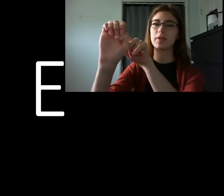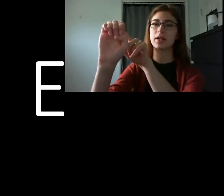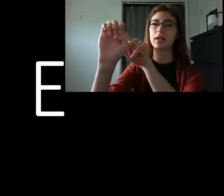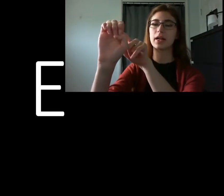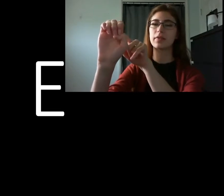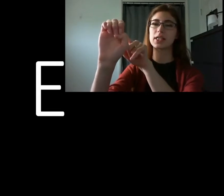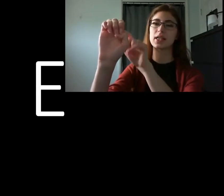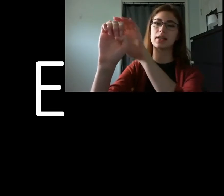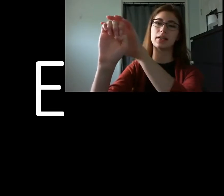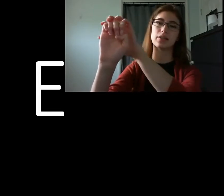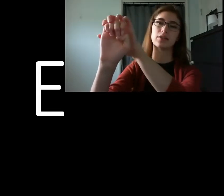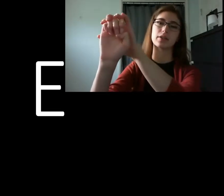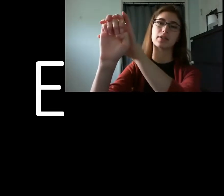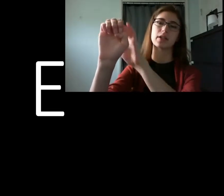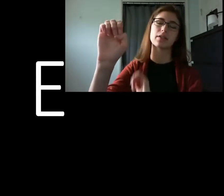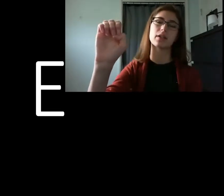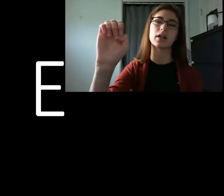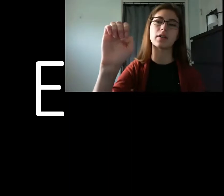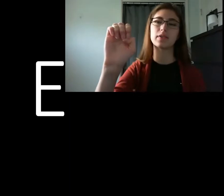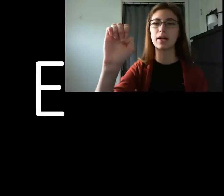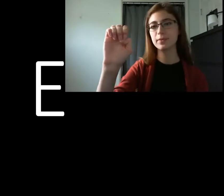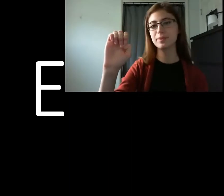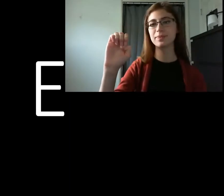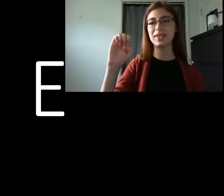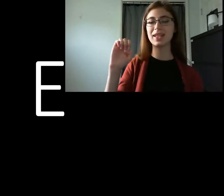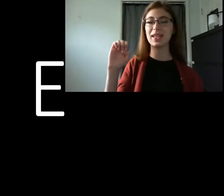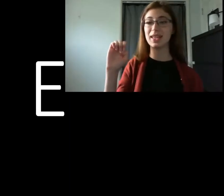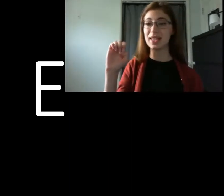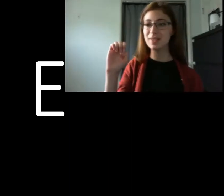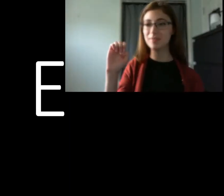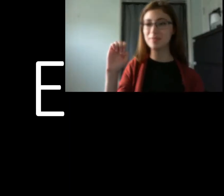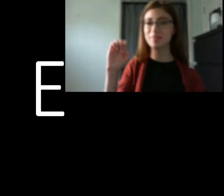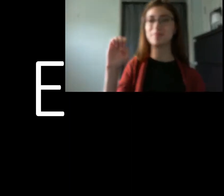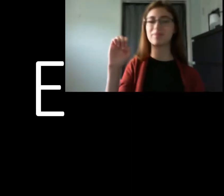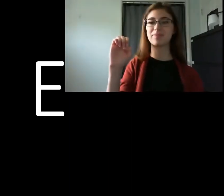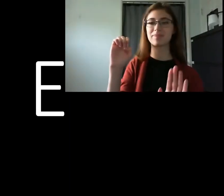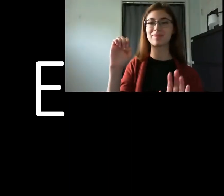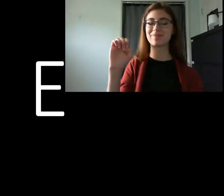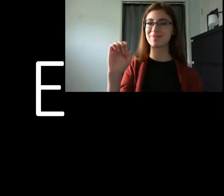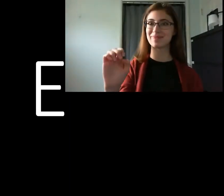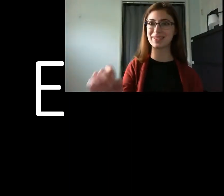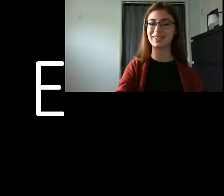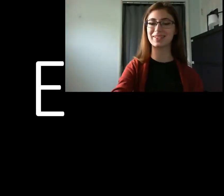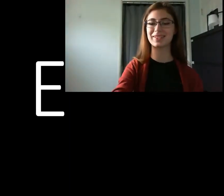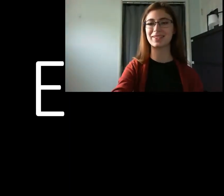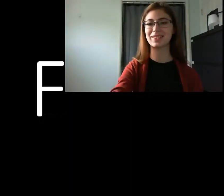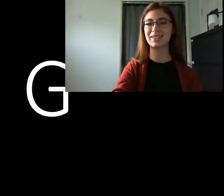your middle finger, are kind of resting on it. No, all these fingers are curved down. E.